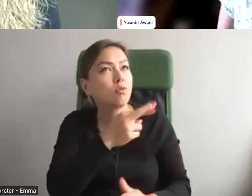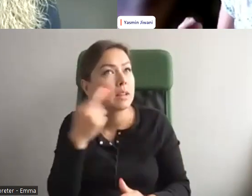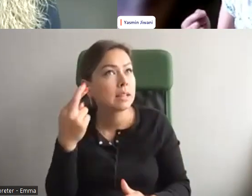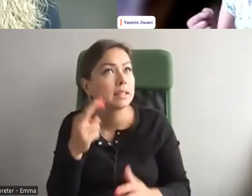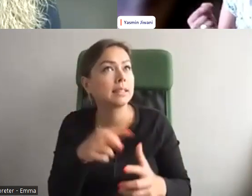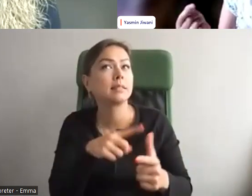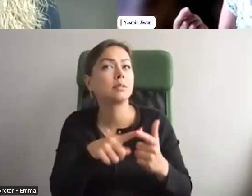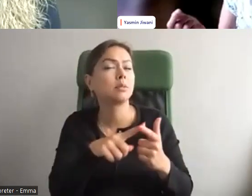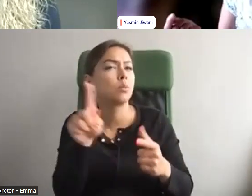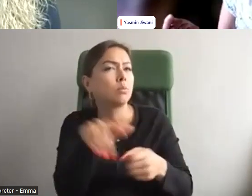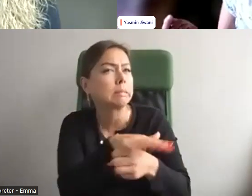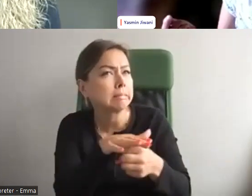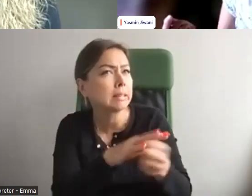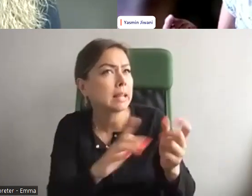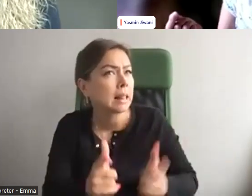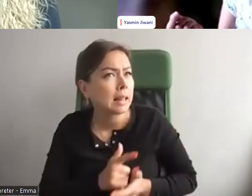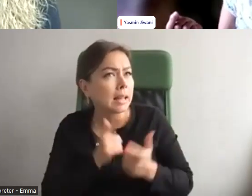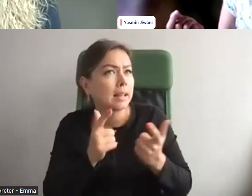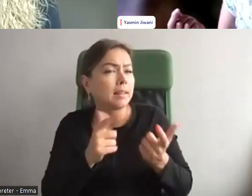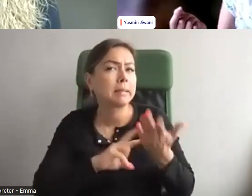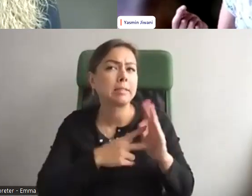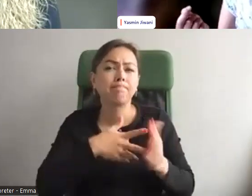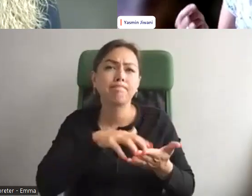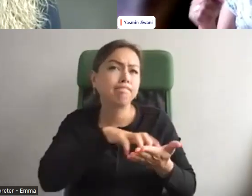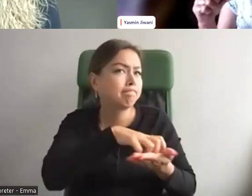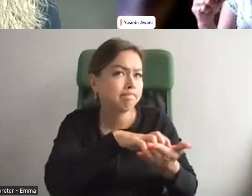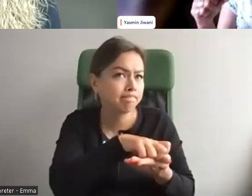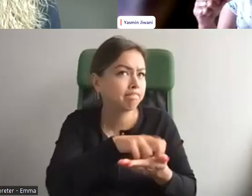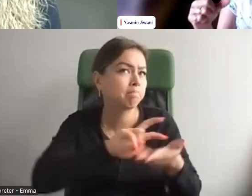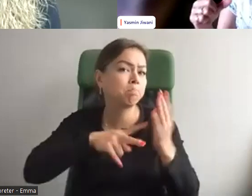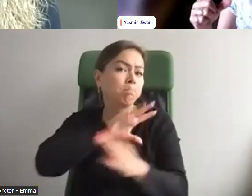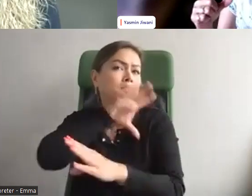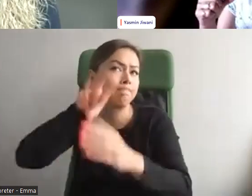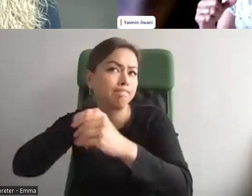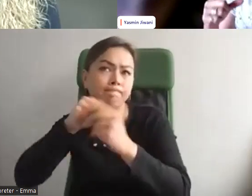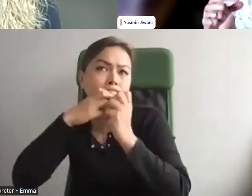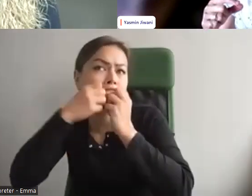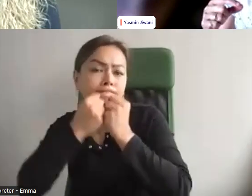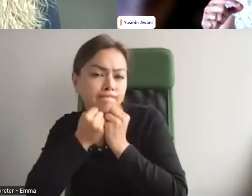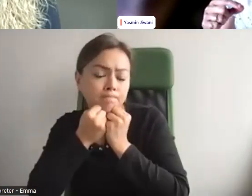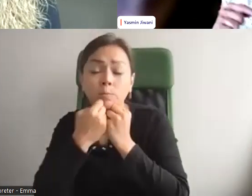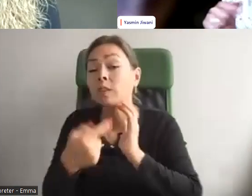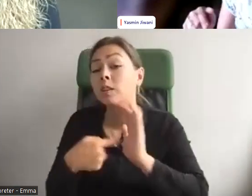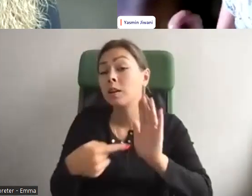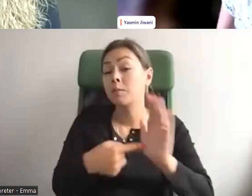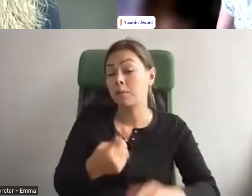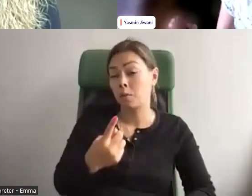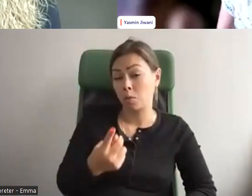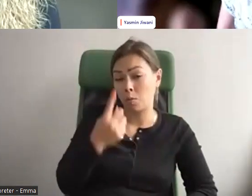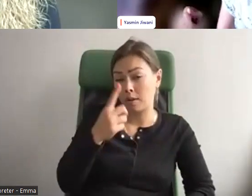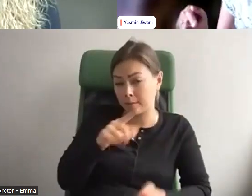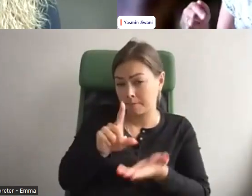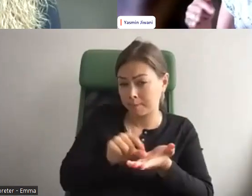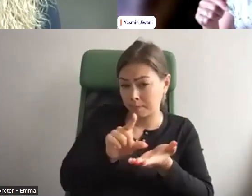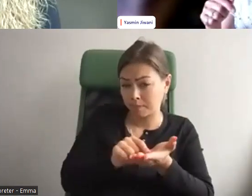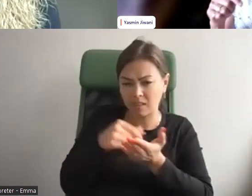living. So for instance, there's one case where, you know, the small report that came in a newspaper when I was tracking